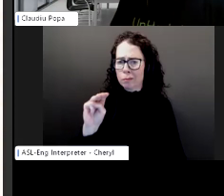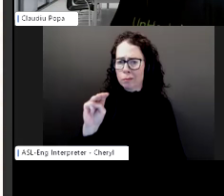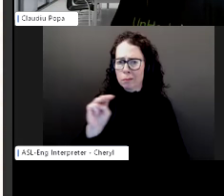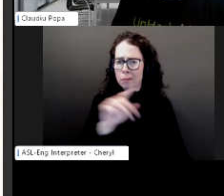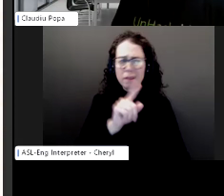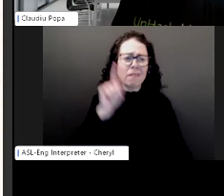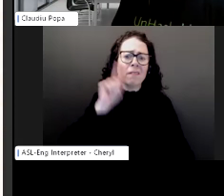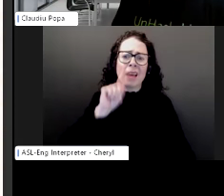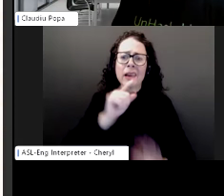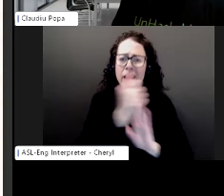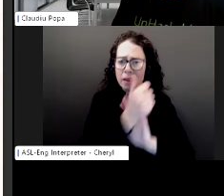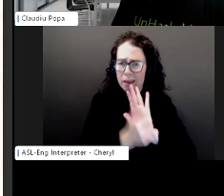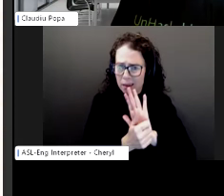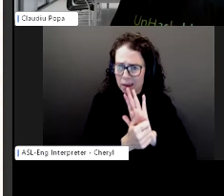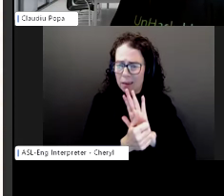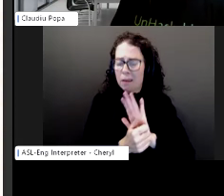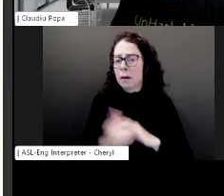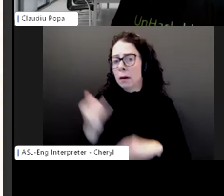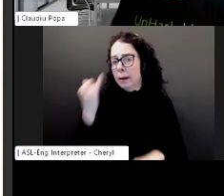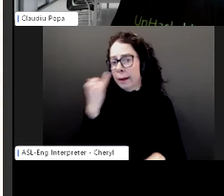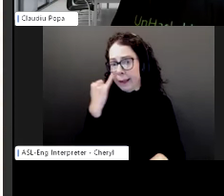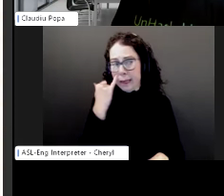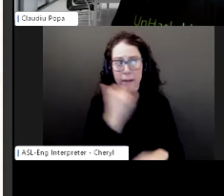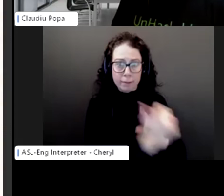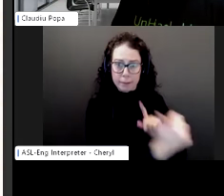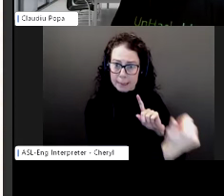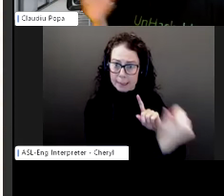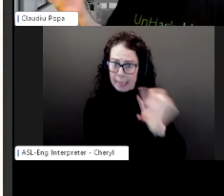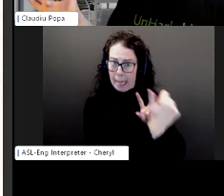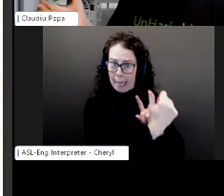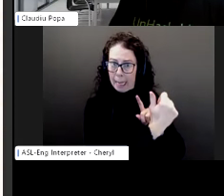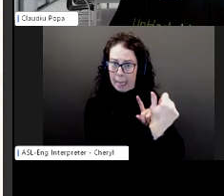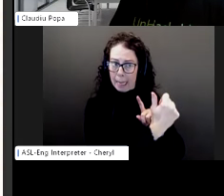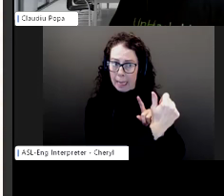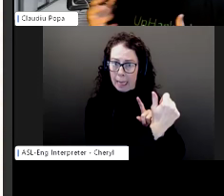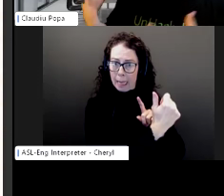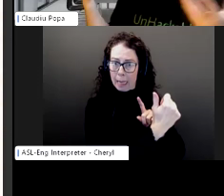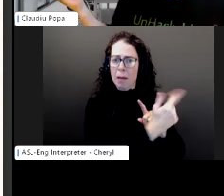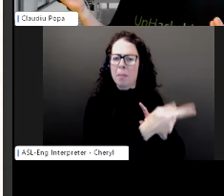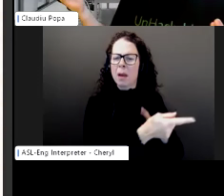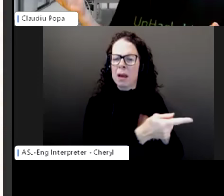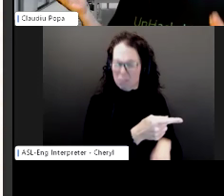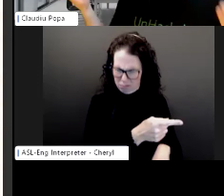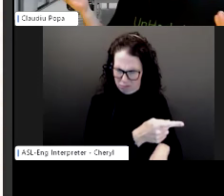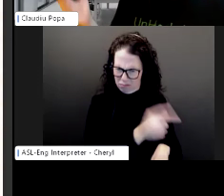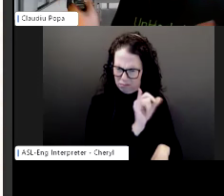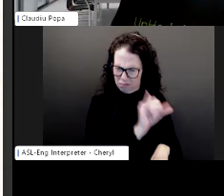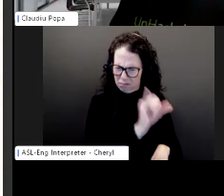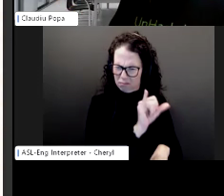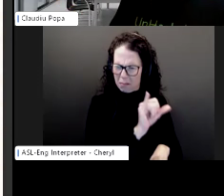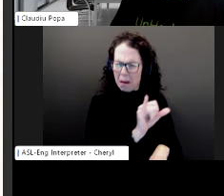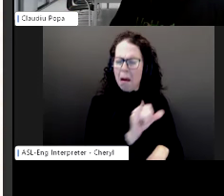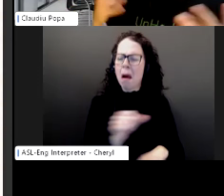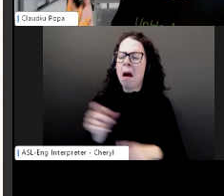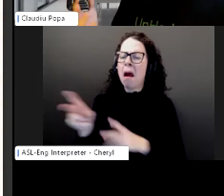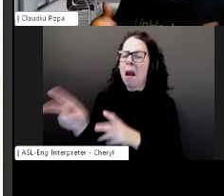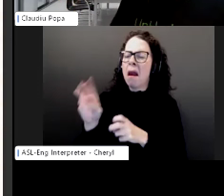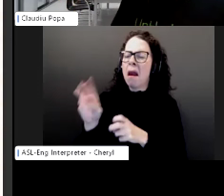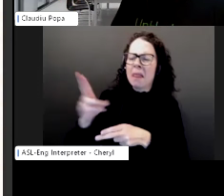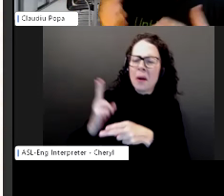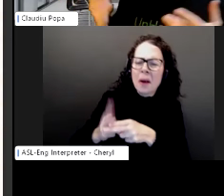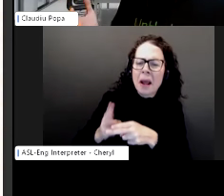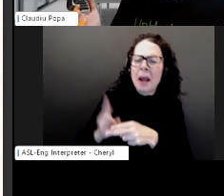a scam notice from somebody, you would potentially look them up on Google. And if you see a profile on Google or